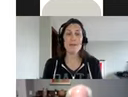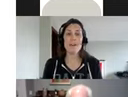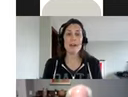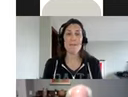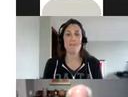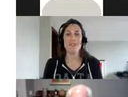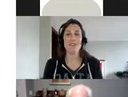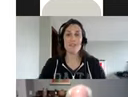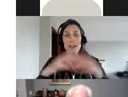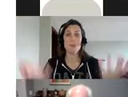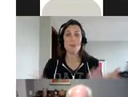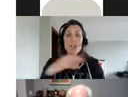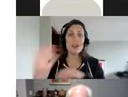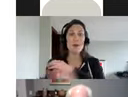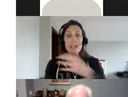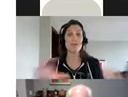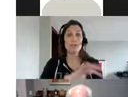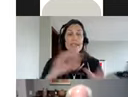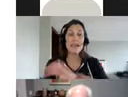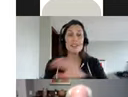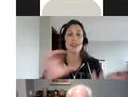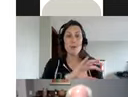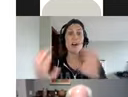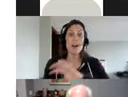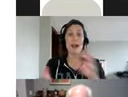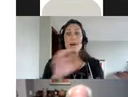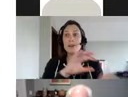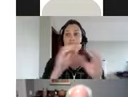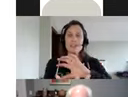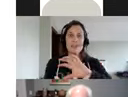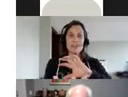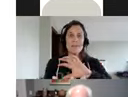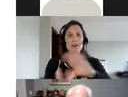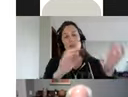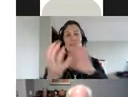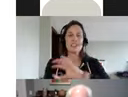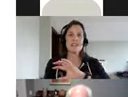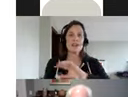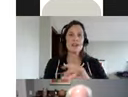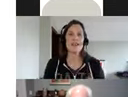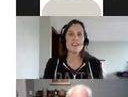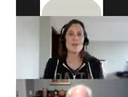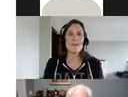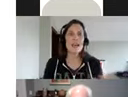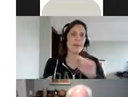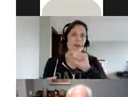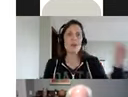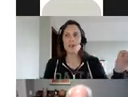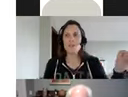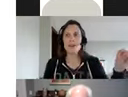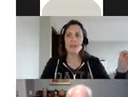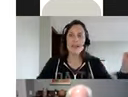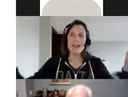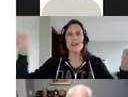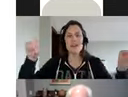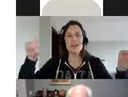about a planar map versus the actual sphere, where things really can just go around the circle or around the sphere. You know, on the map, you go to